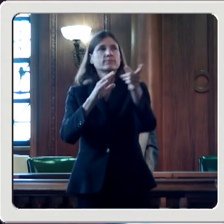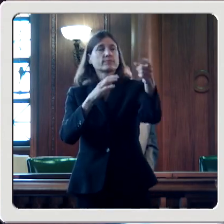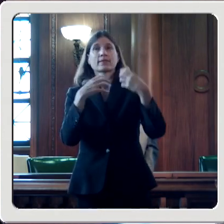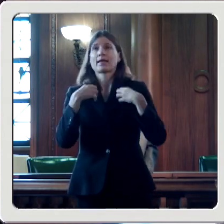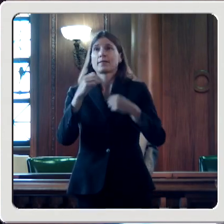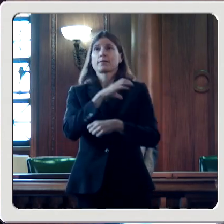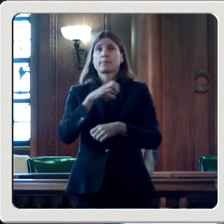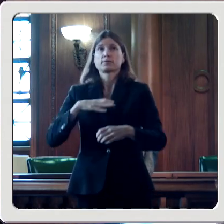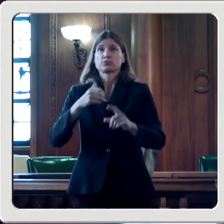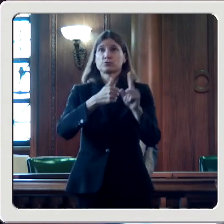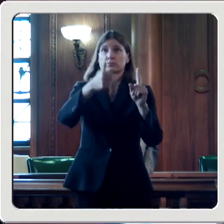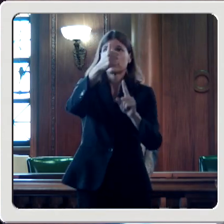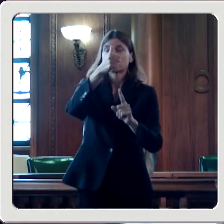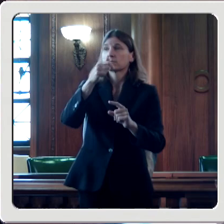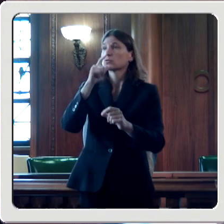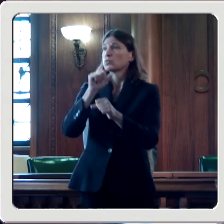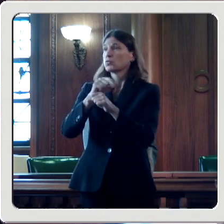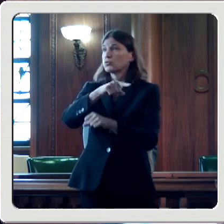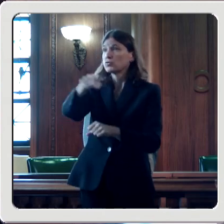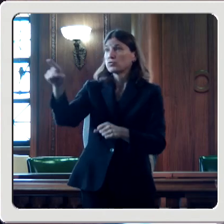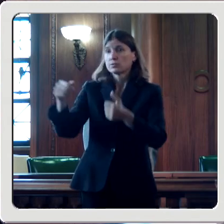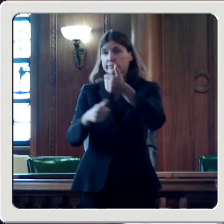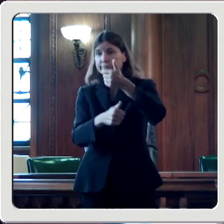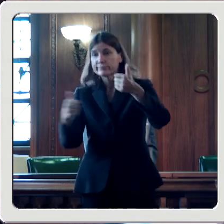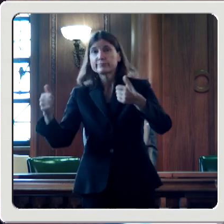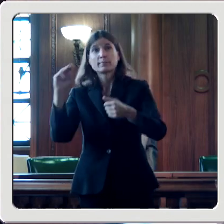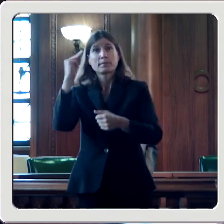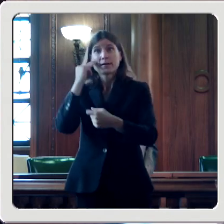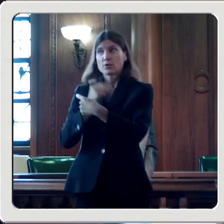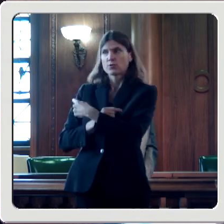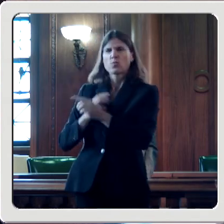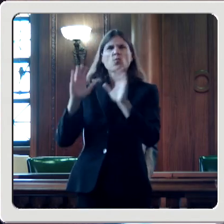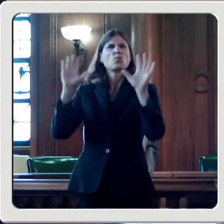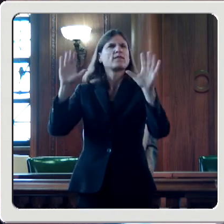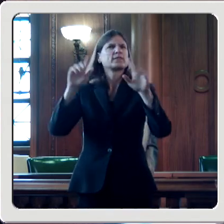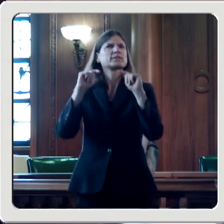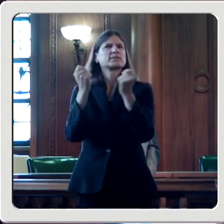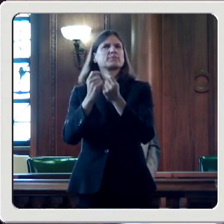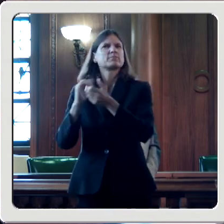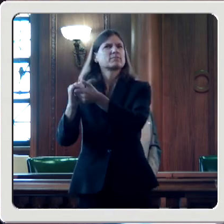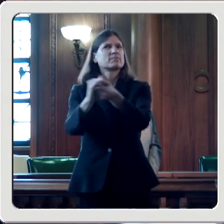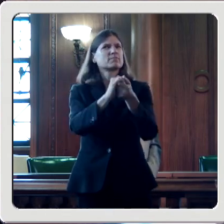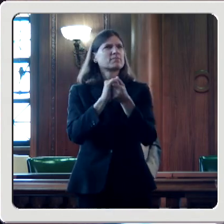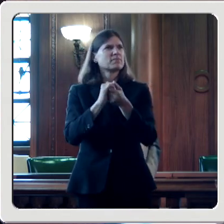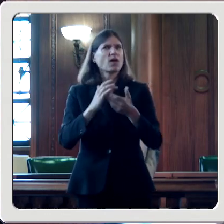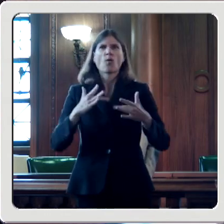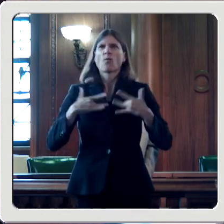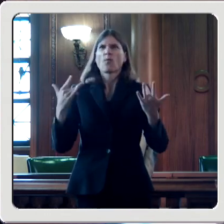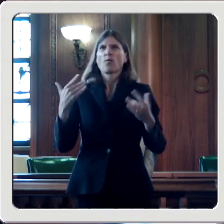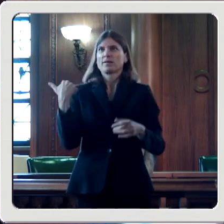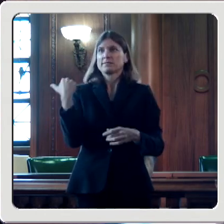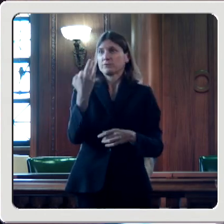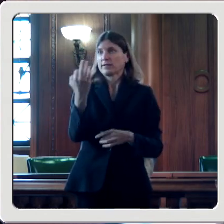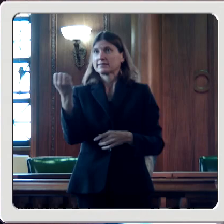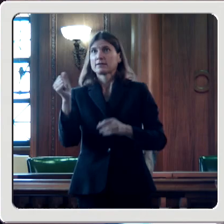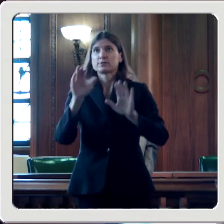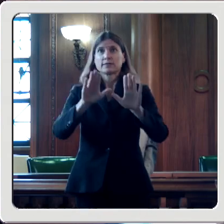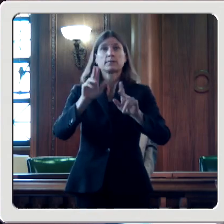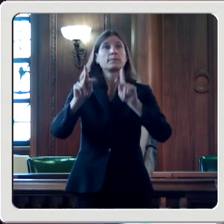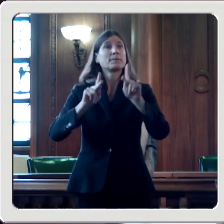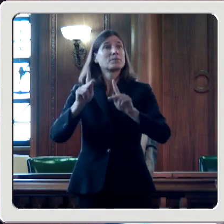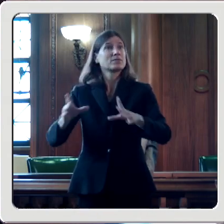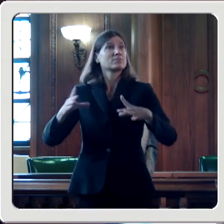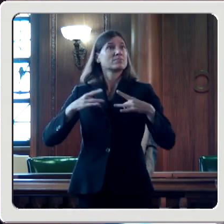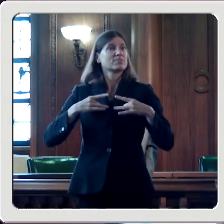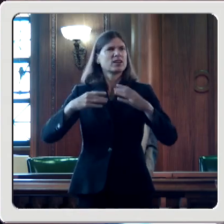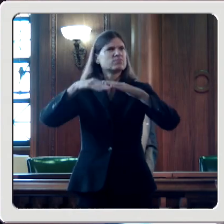cabinet. Quite an accomplishment to see the numbers of new infections in Springfield go into the single digits over the course of this